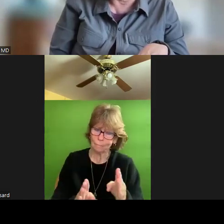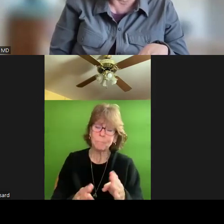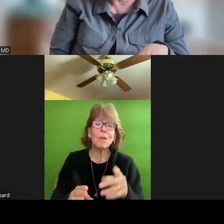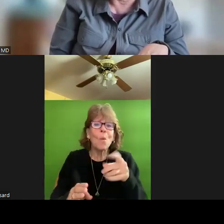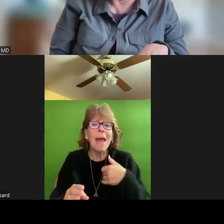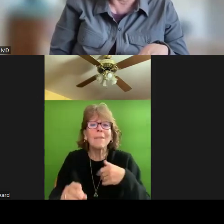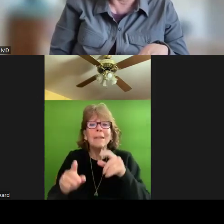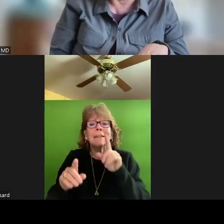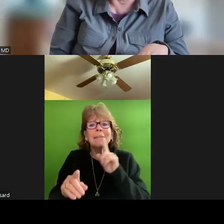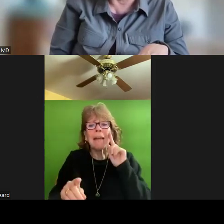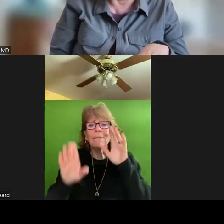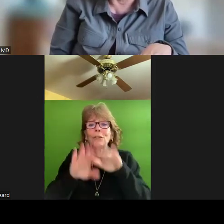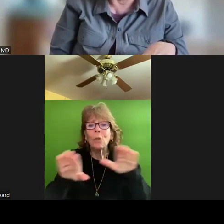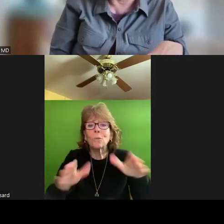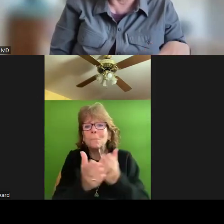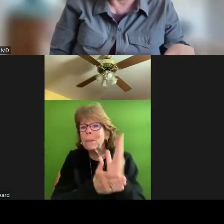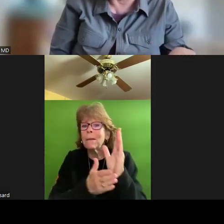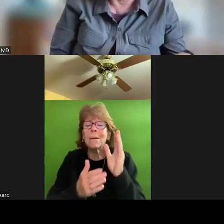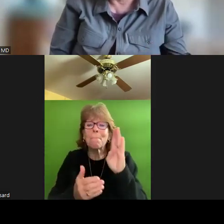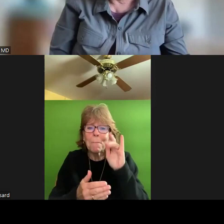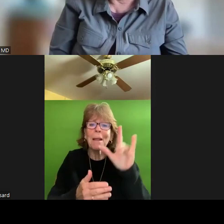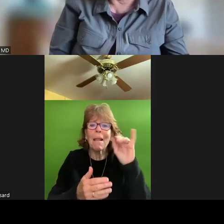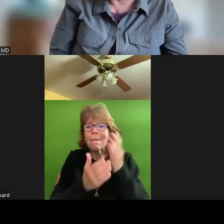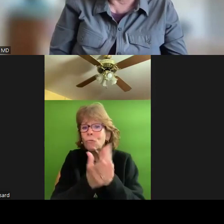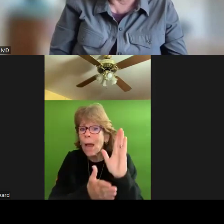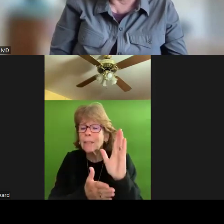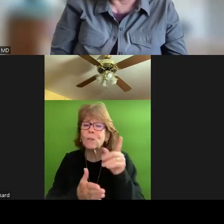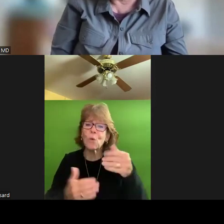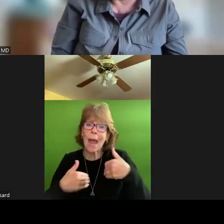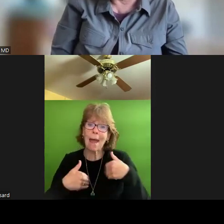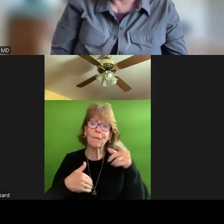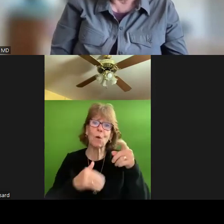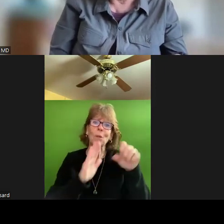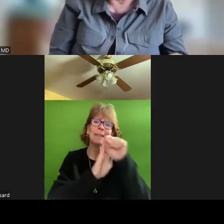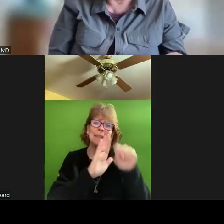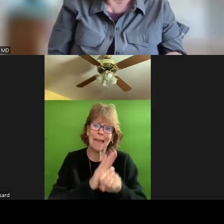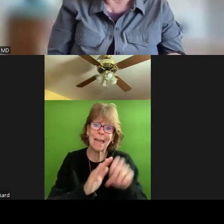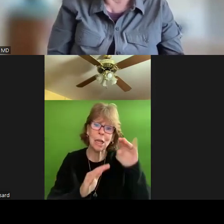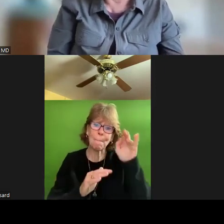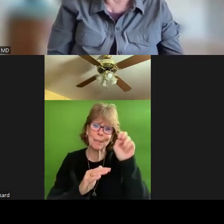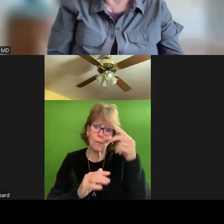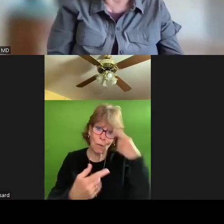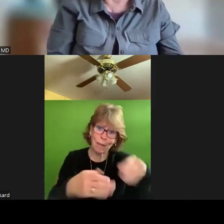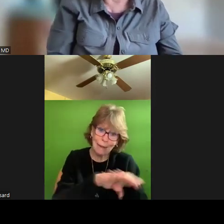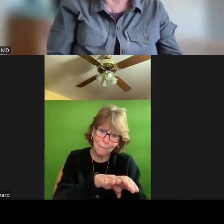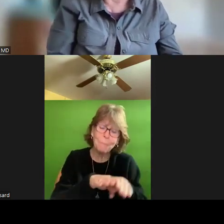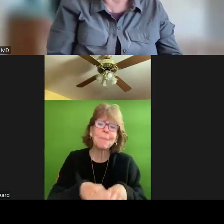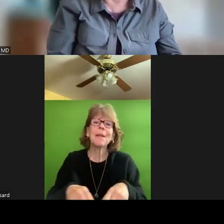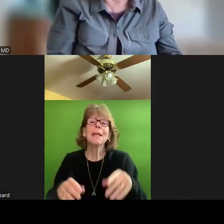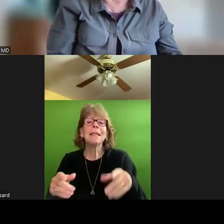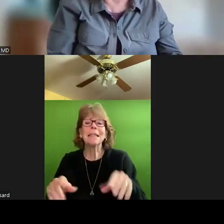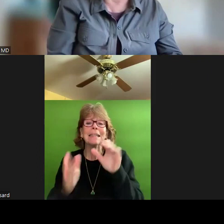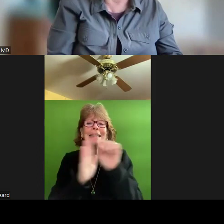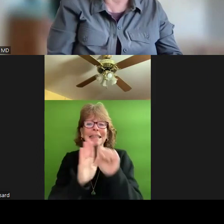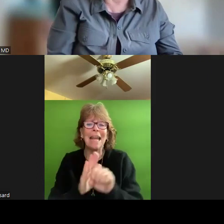consider such resources as state commissions for the deaf, their state EDI program, and parent advocacy groups